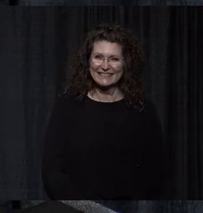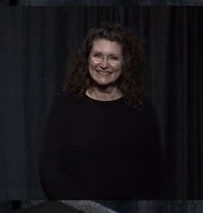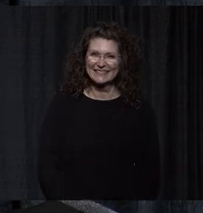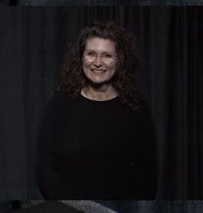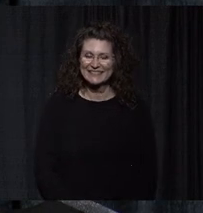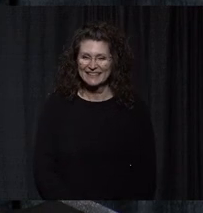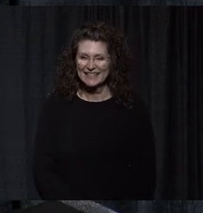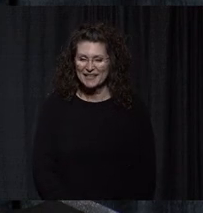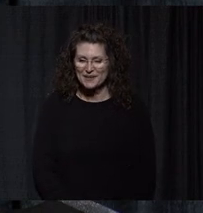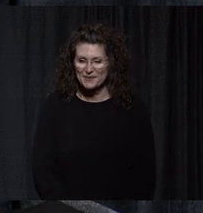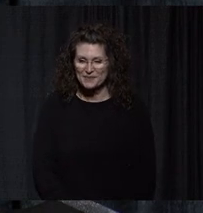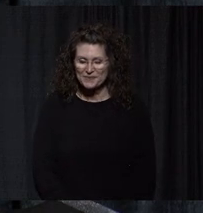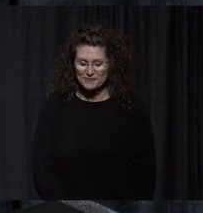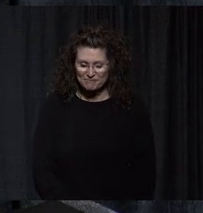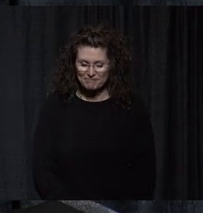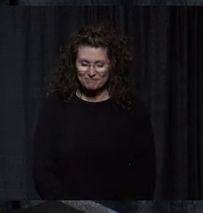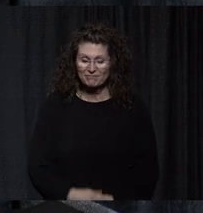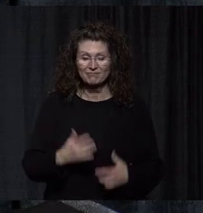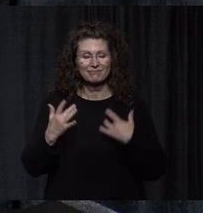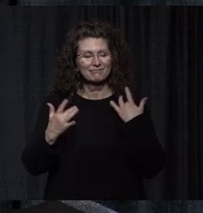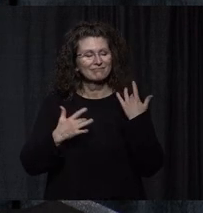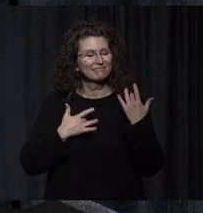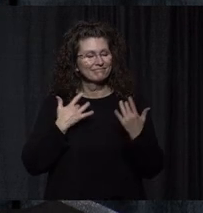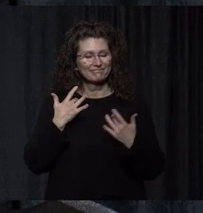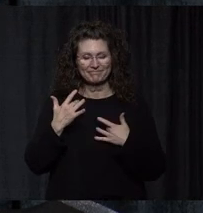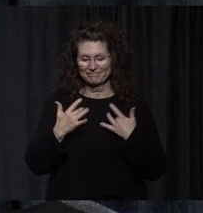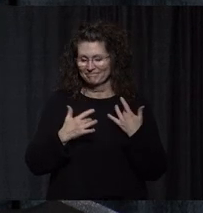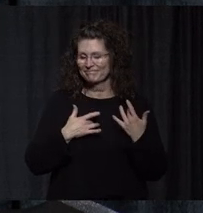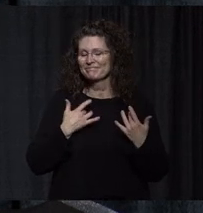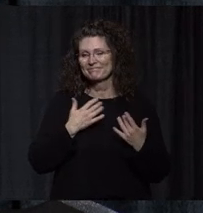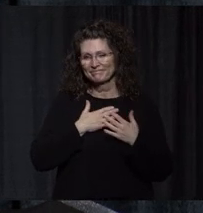And I am so excited